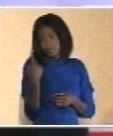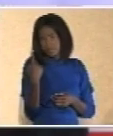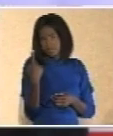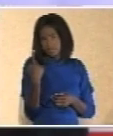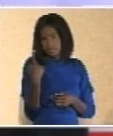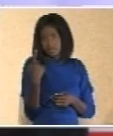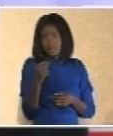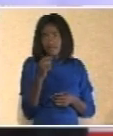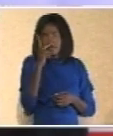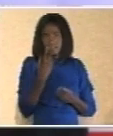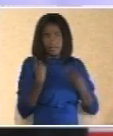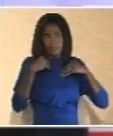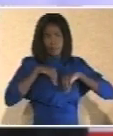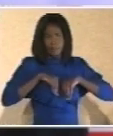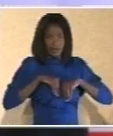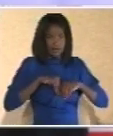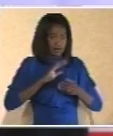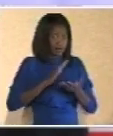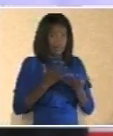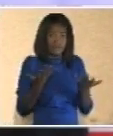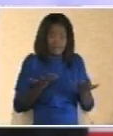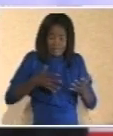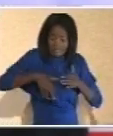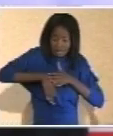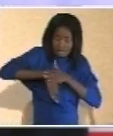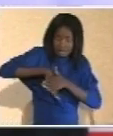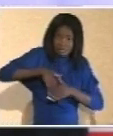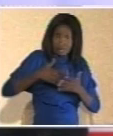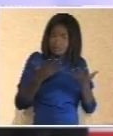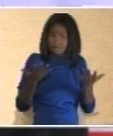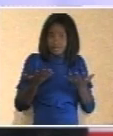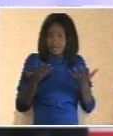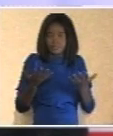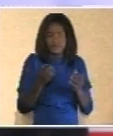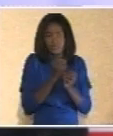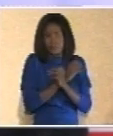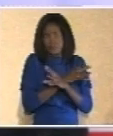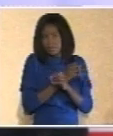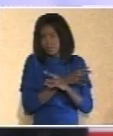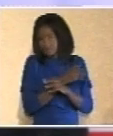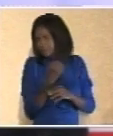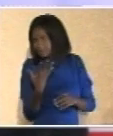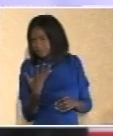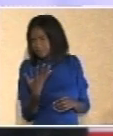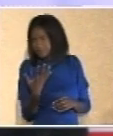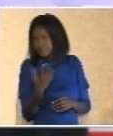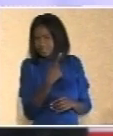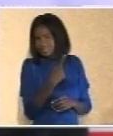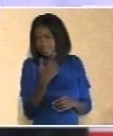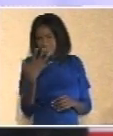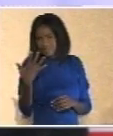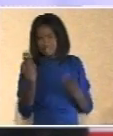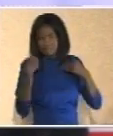The confirmed cases are distributed as follow. Oshikoto region,